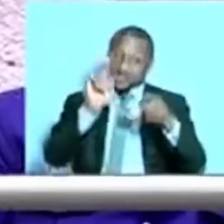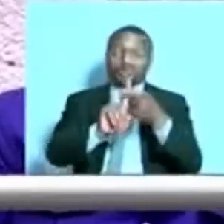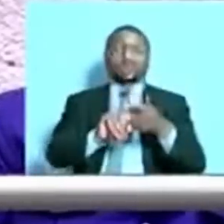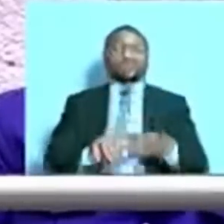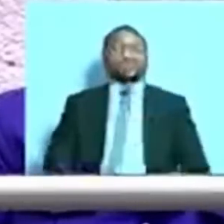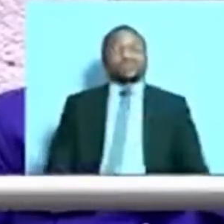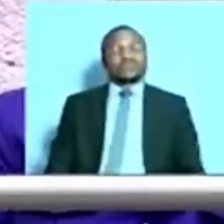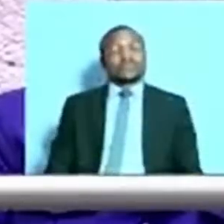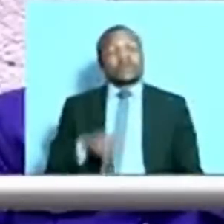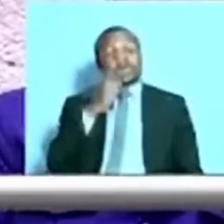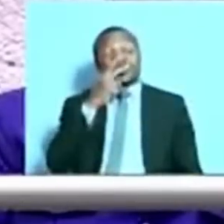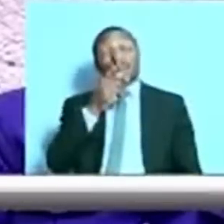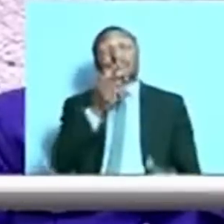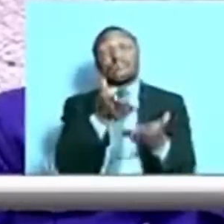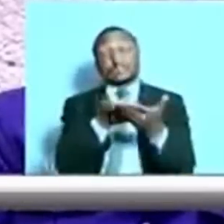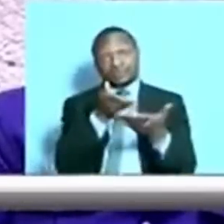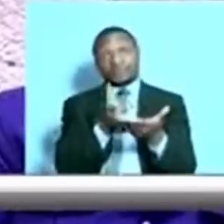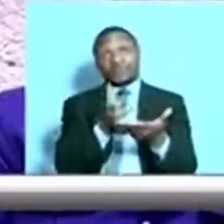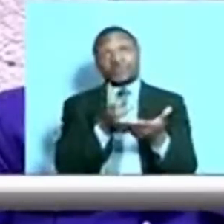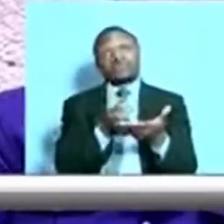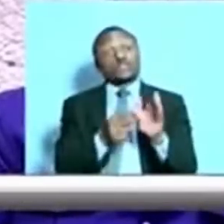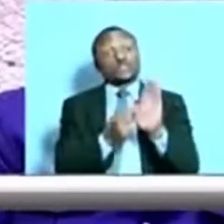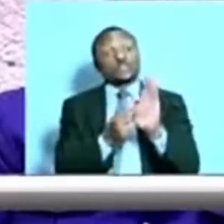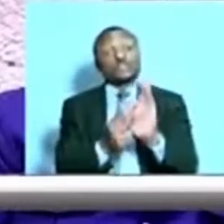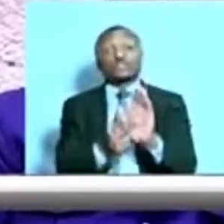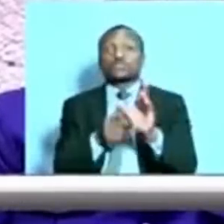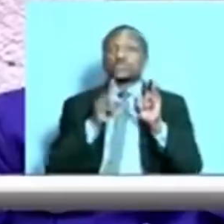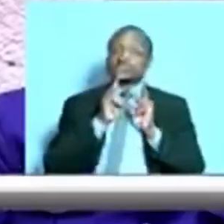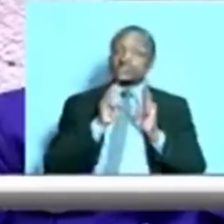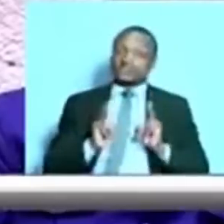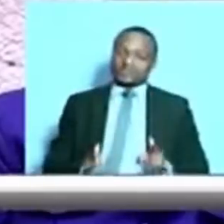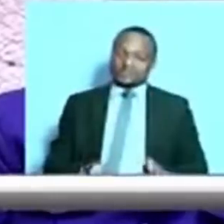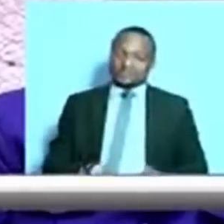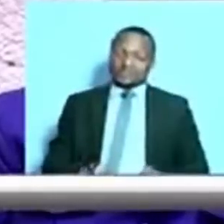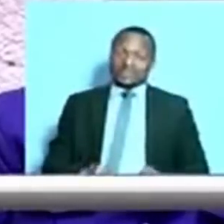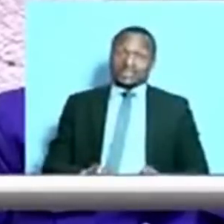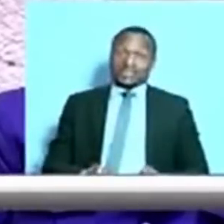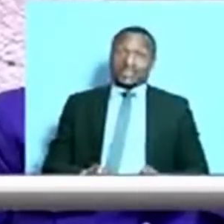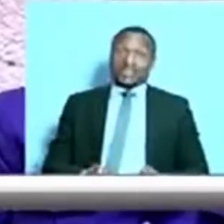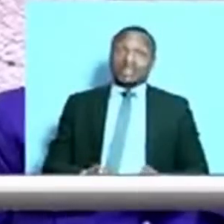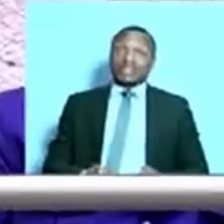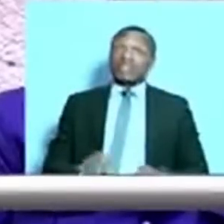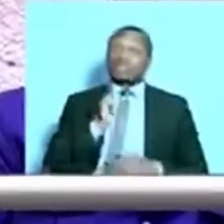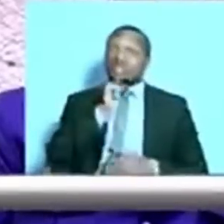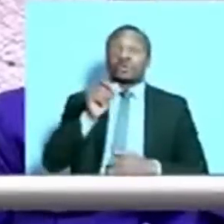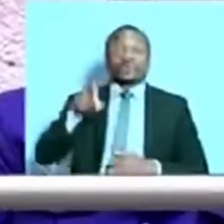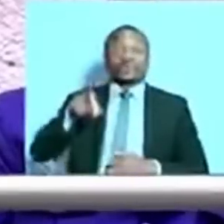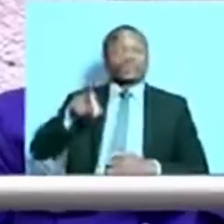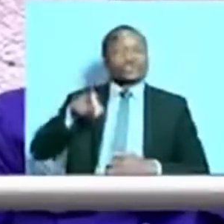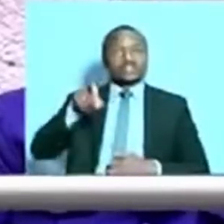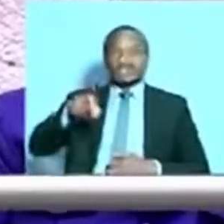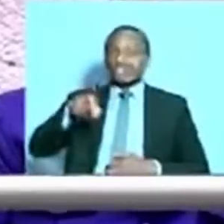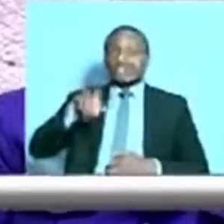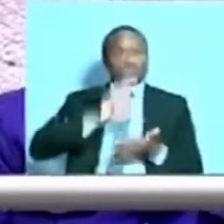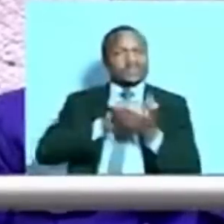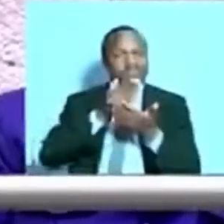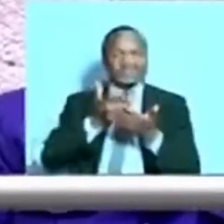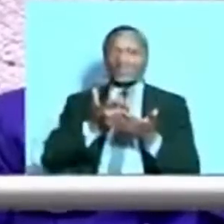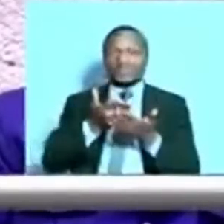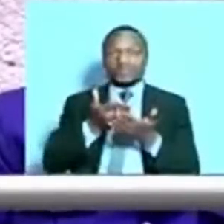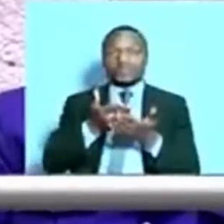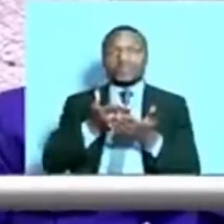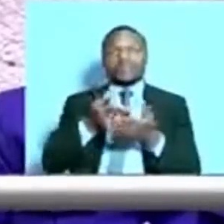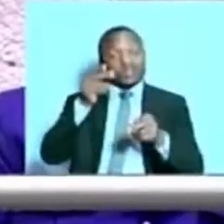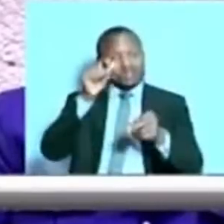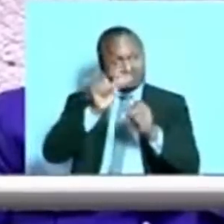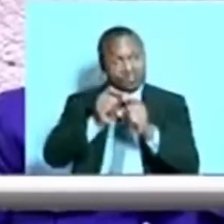in looking at this, that shows Ubuntu. Madam Speaker, I'm sure I do not need to interpret the word Ubuntu. It's very familiar to all of us